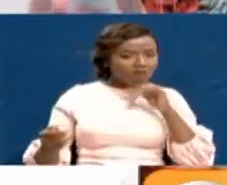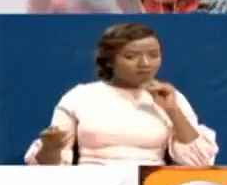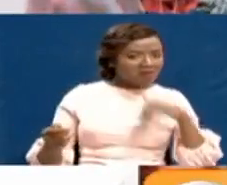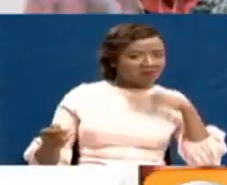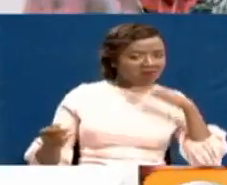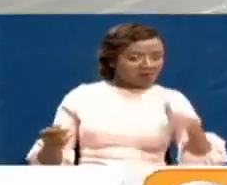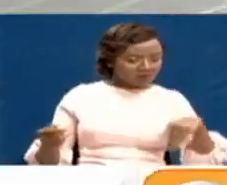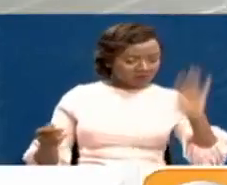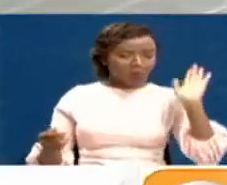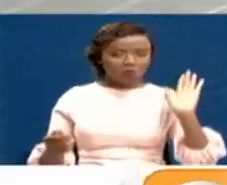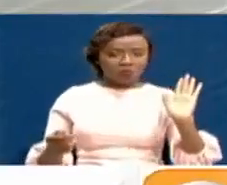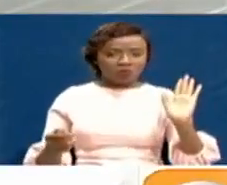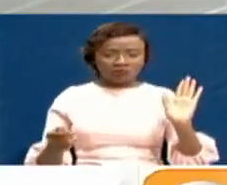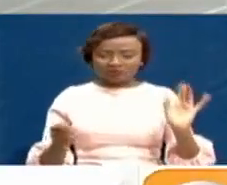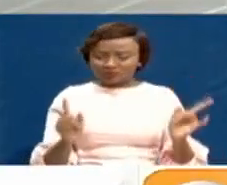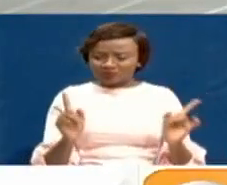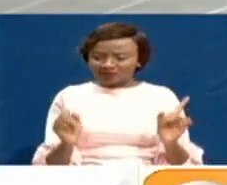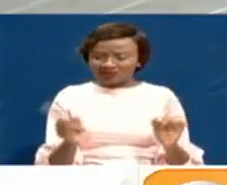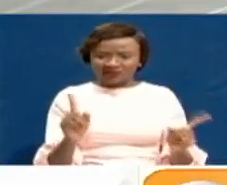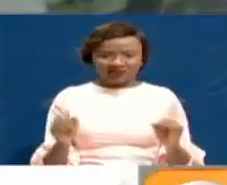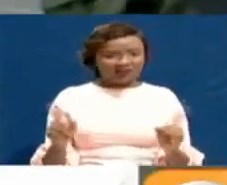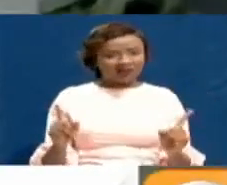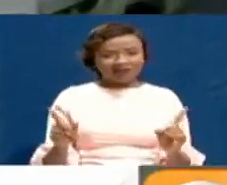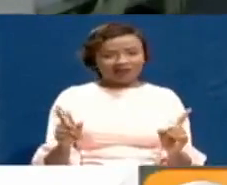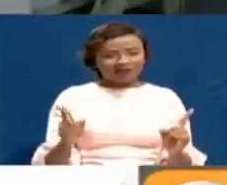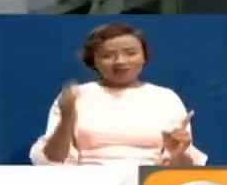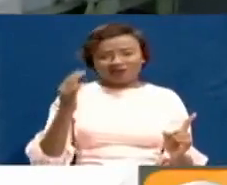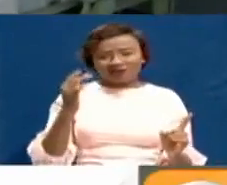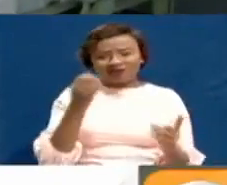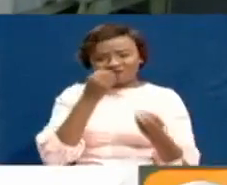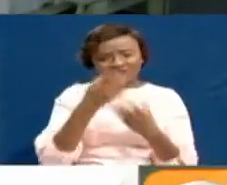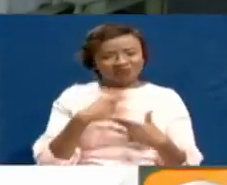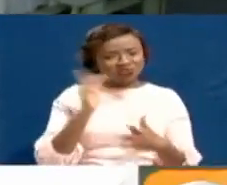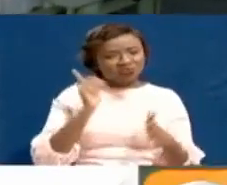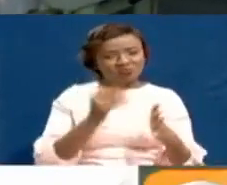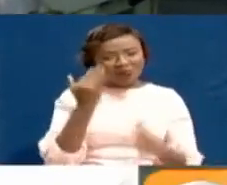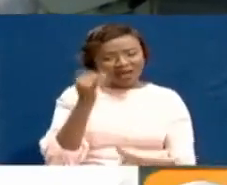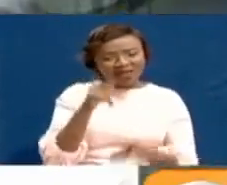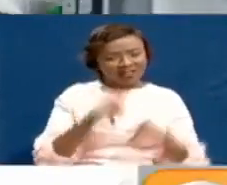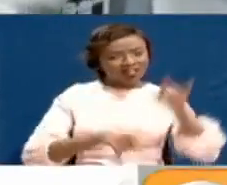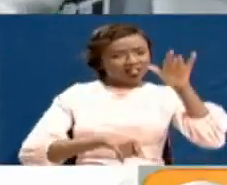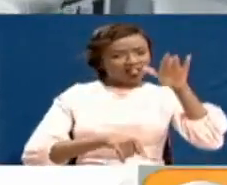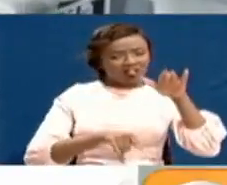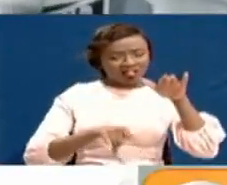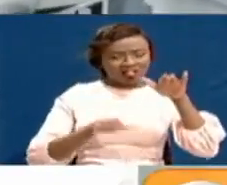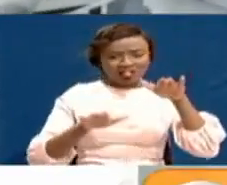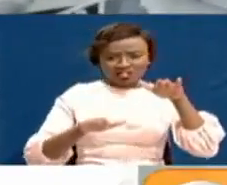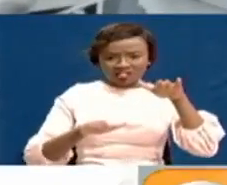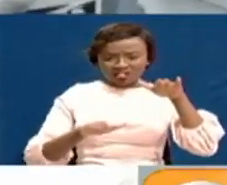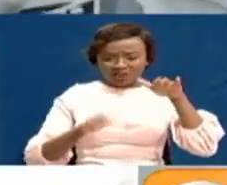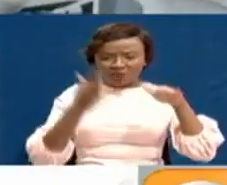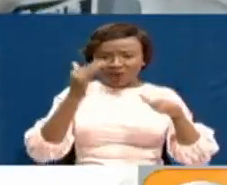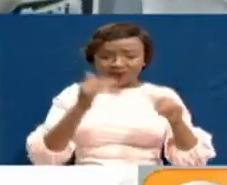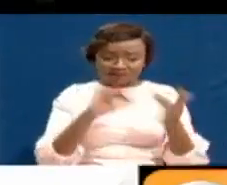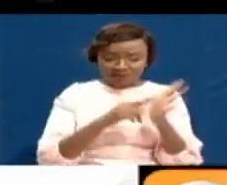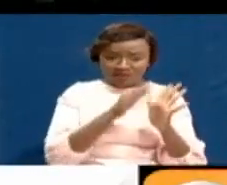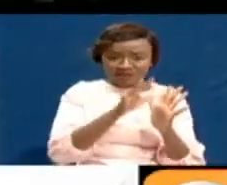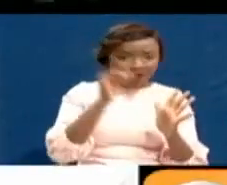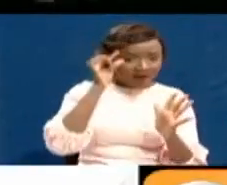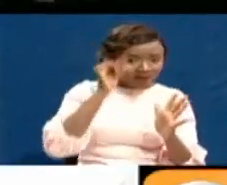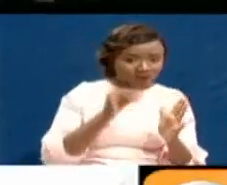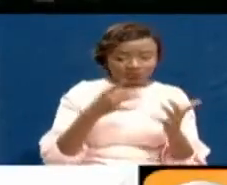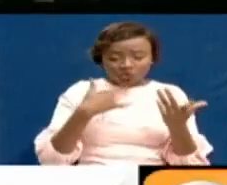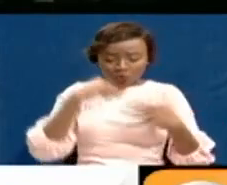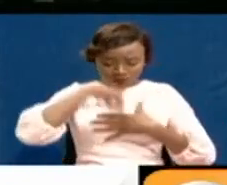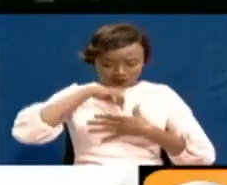rate and the case fatality rate. What the numbers are not telling us is why both rates are higher in men. Is it genes,